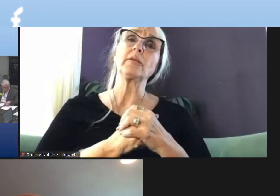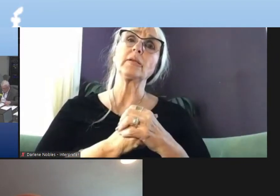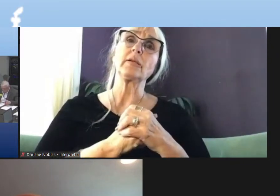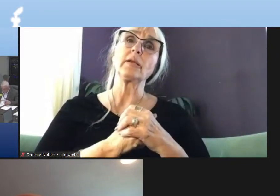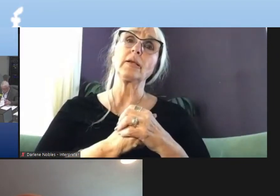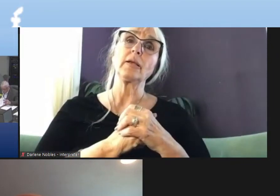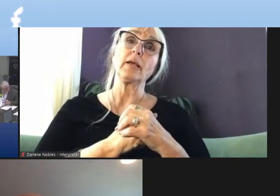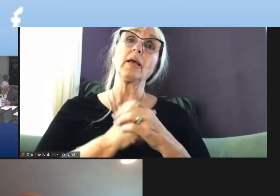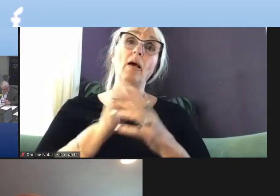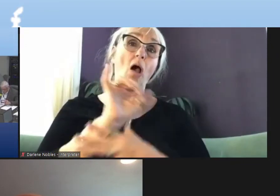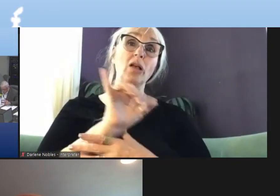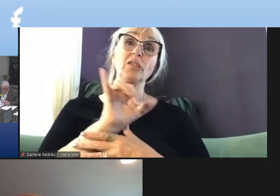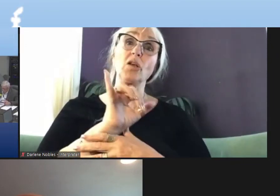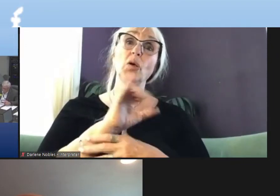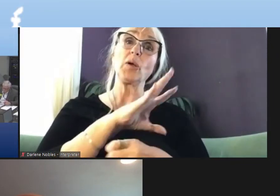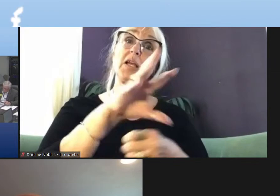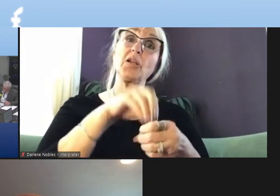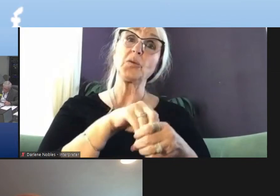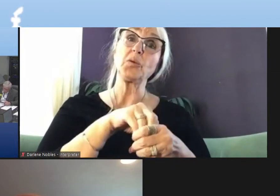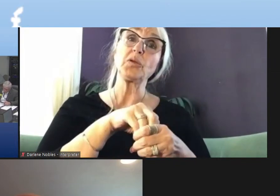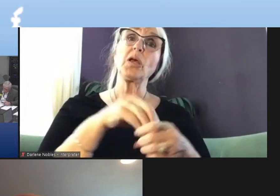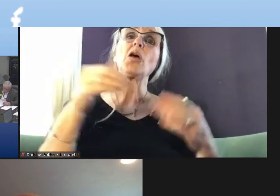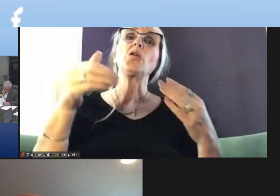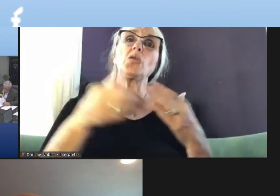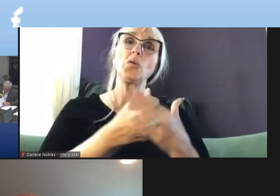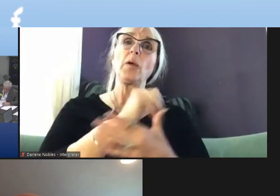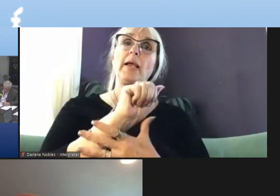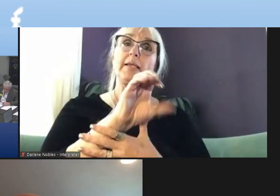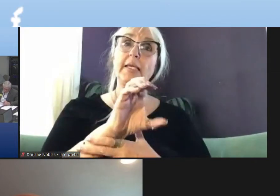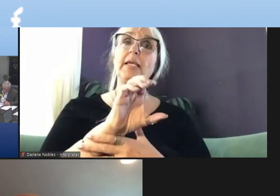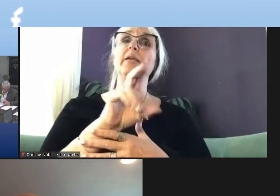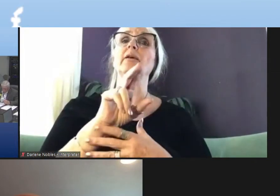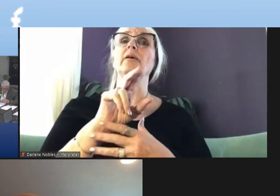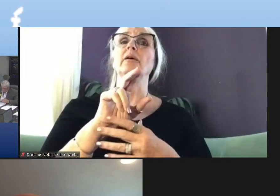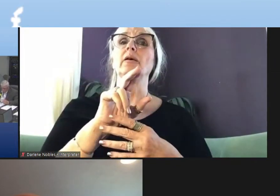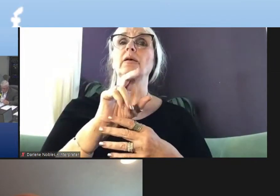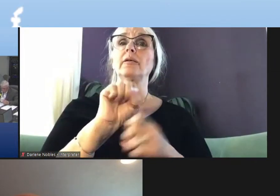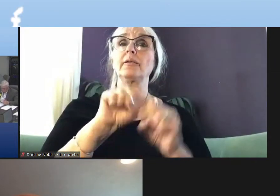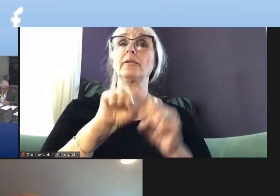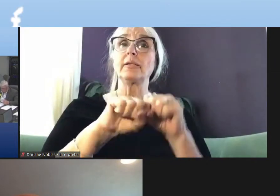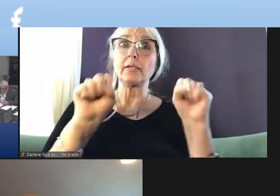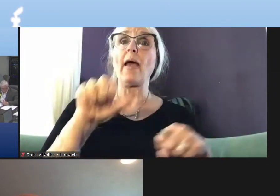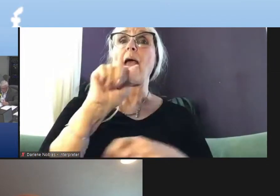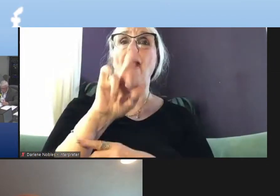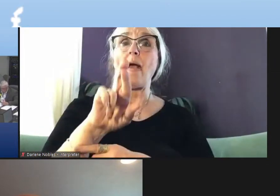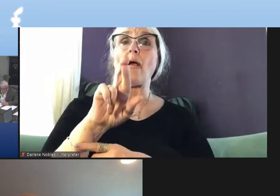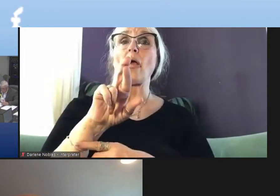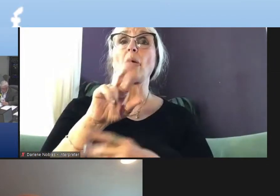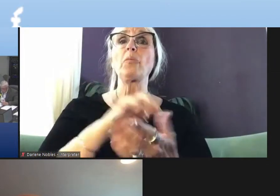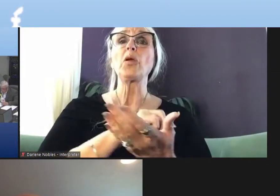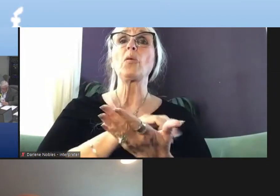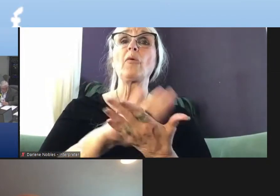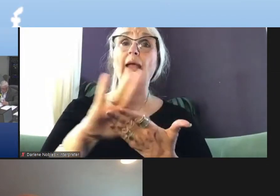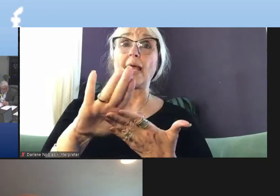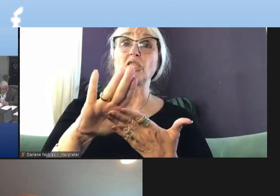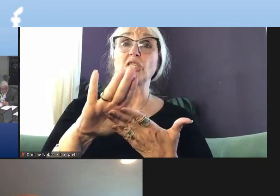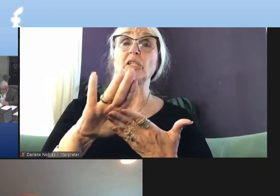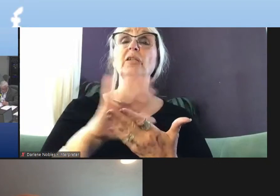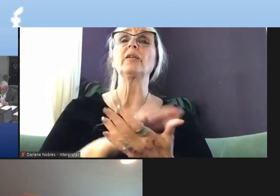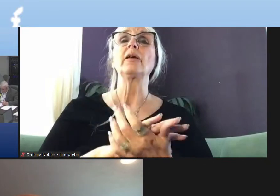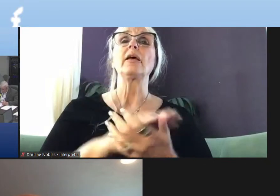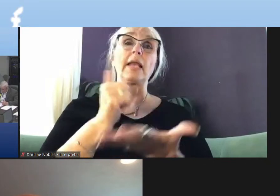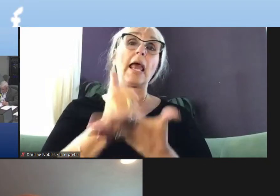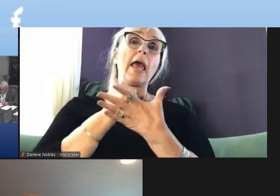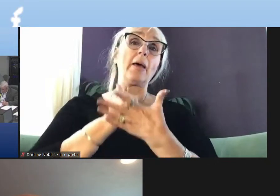That also includes new HABAC system and air purification, but it helps with the ability